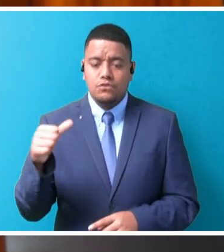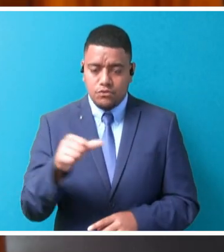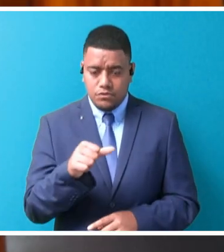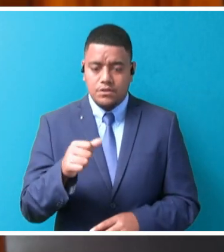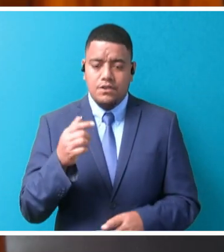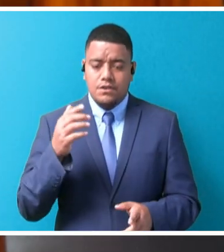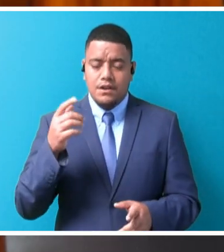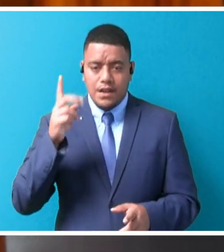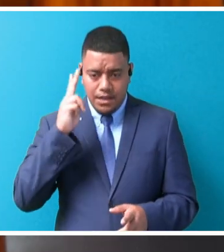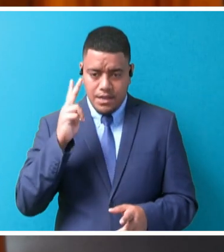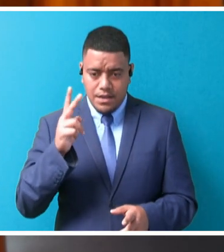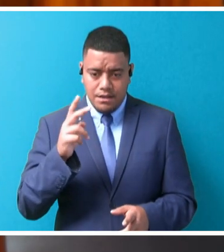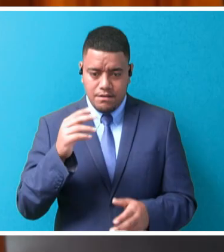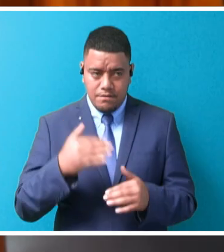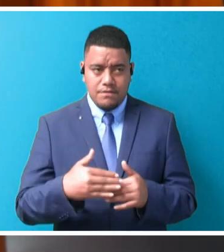terms.